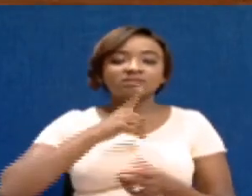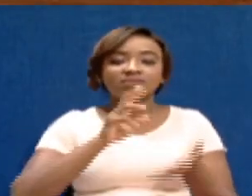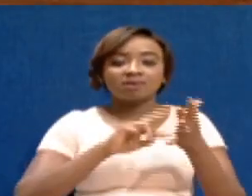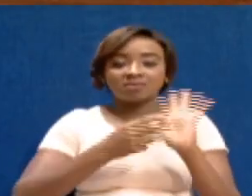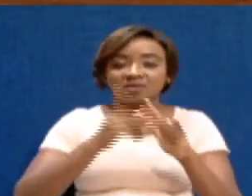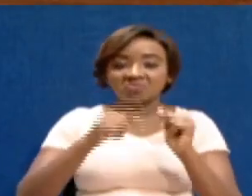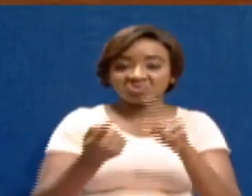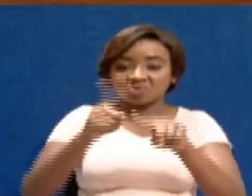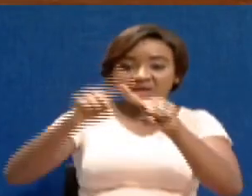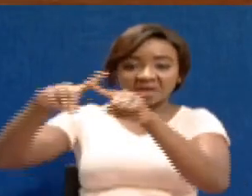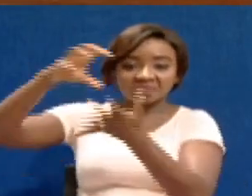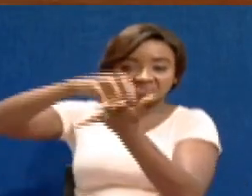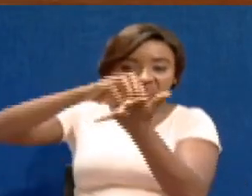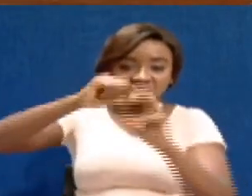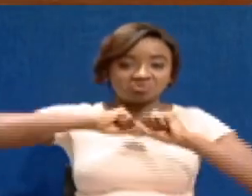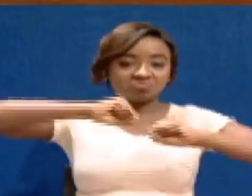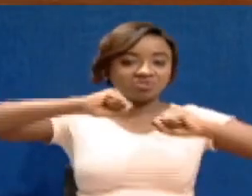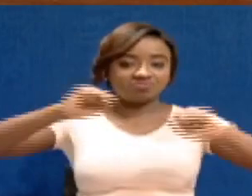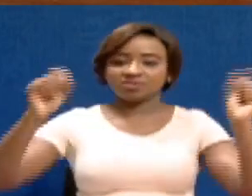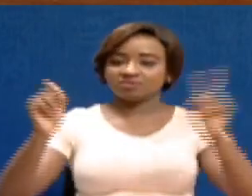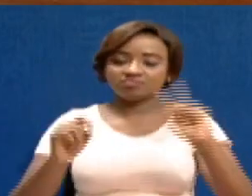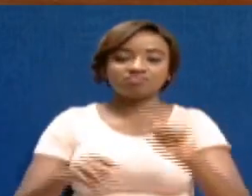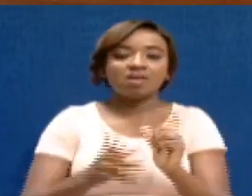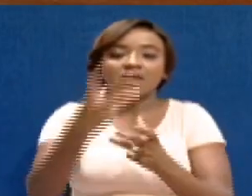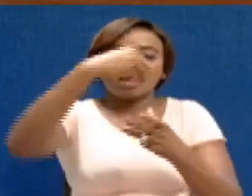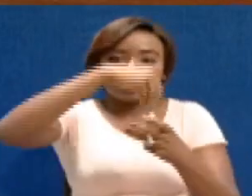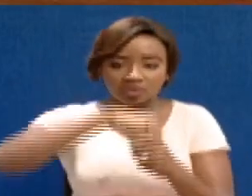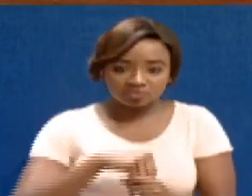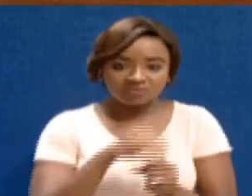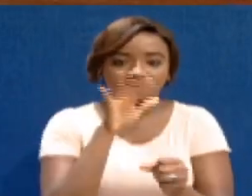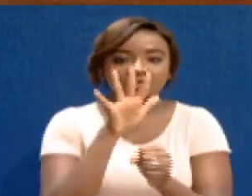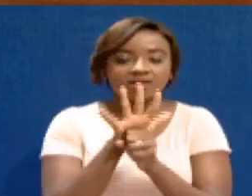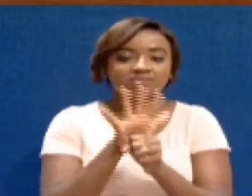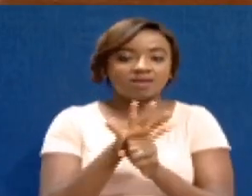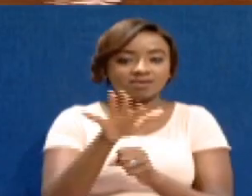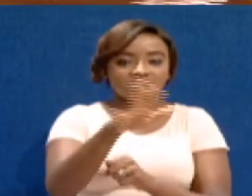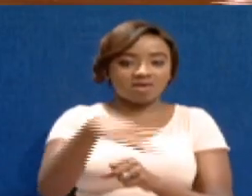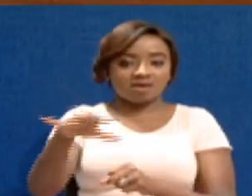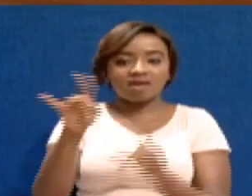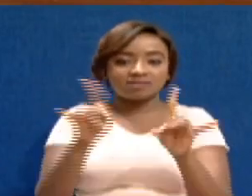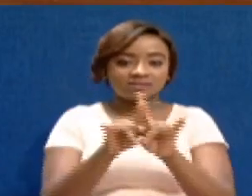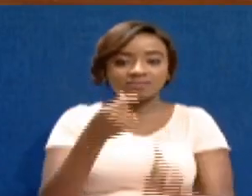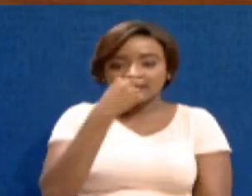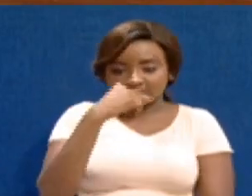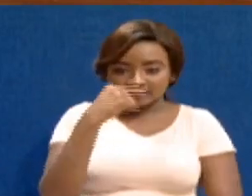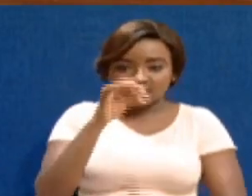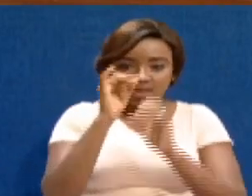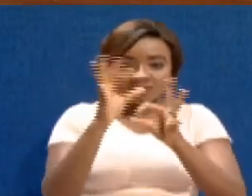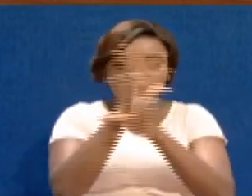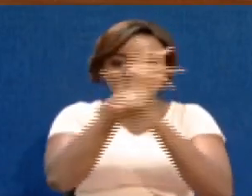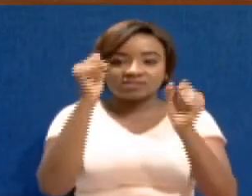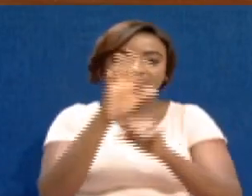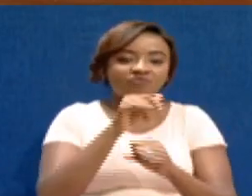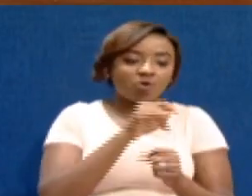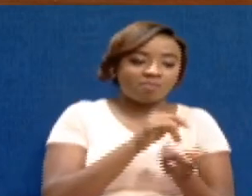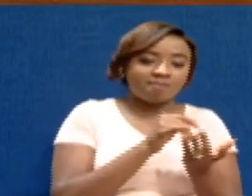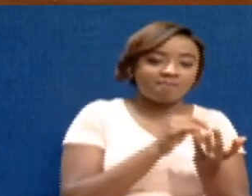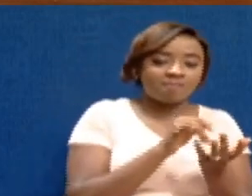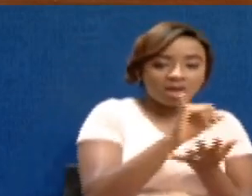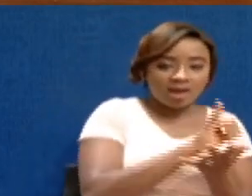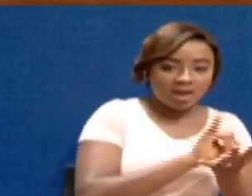He has said himself many times, and you have the clips, where he has said, there is nothing called, we are not going to do anything called nusu